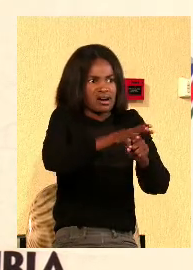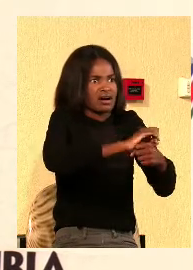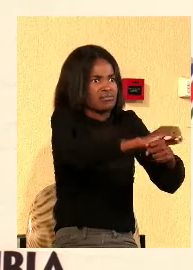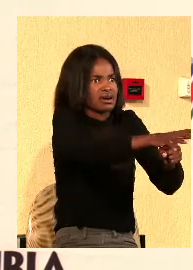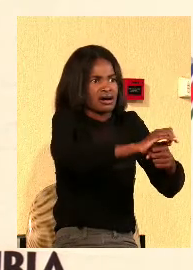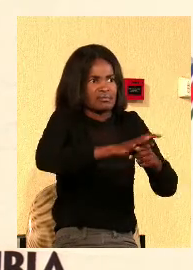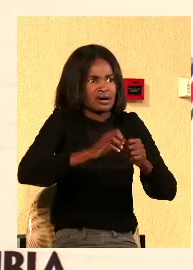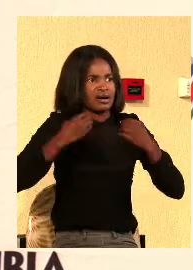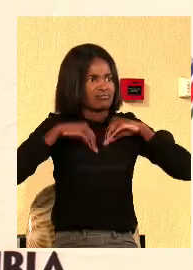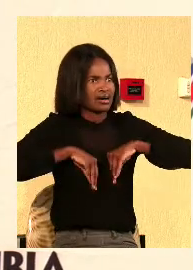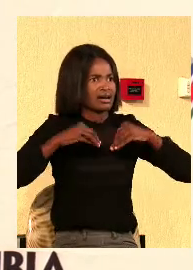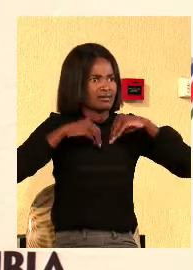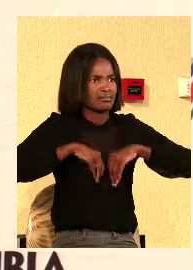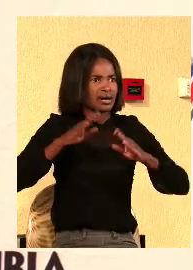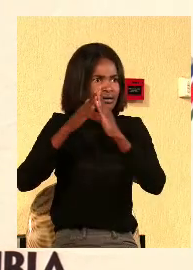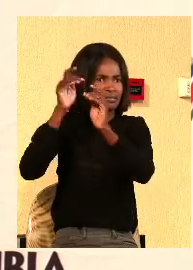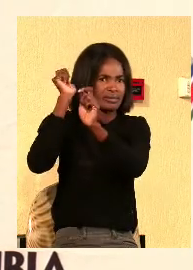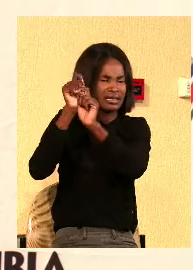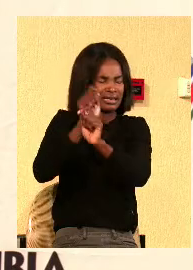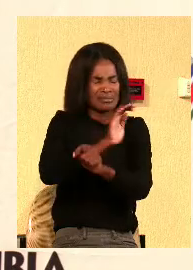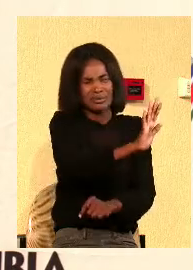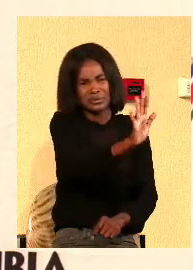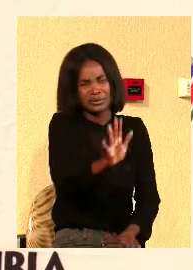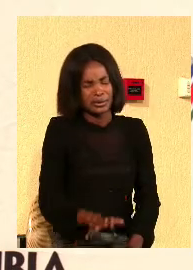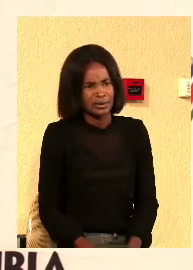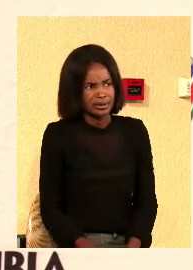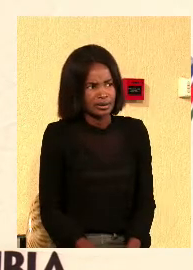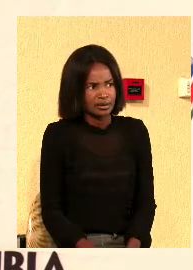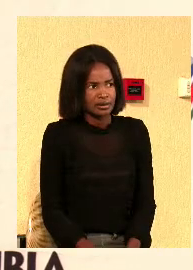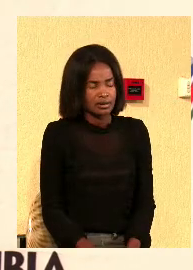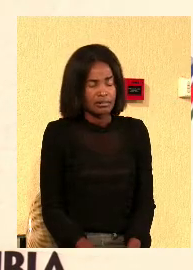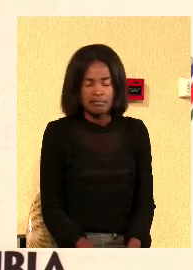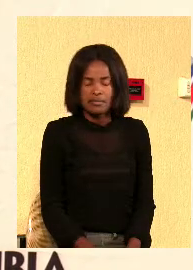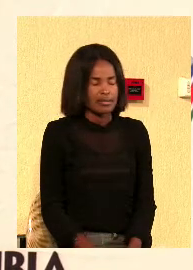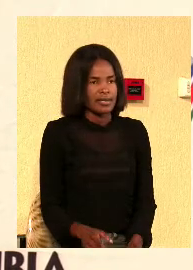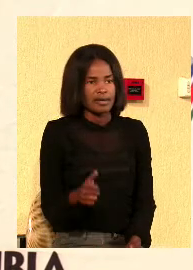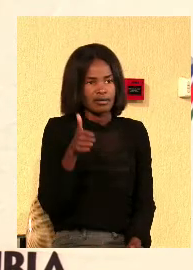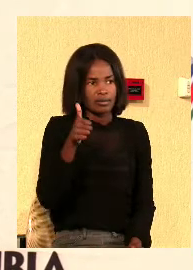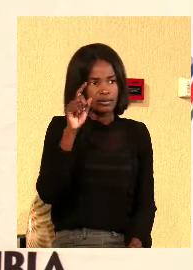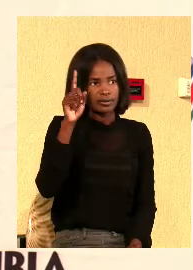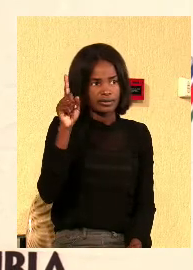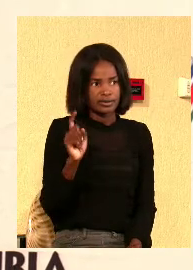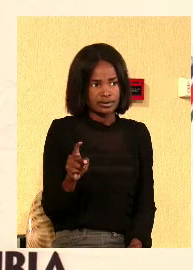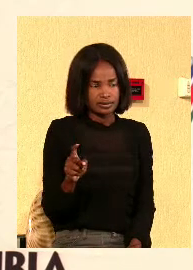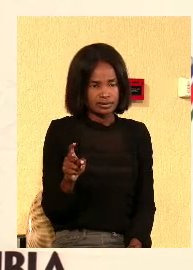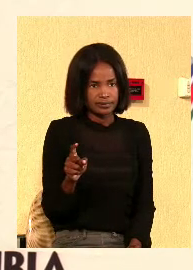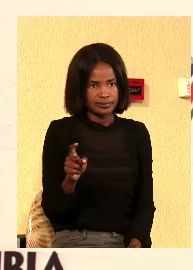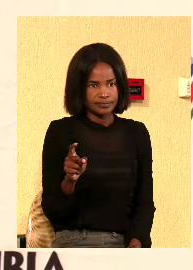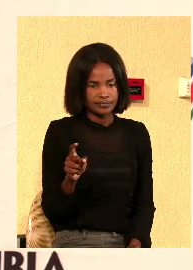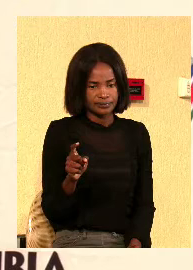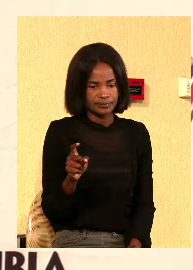Good question. You know, if the virus has to get